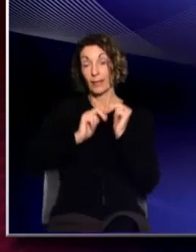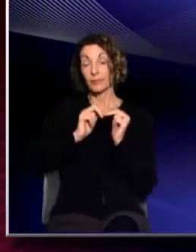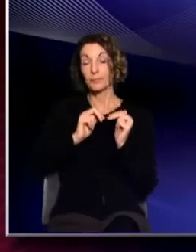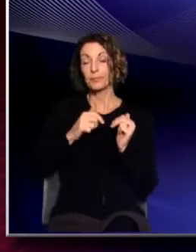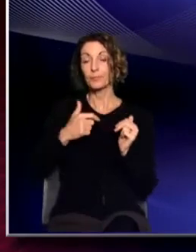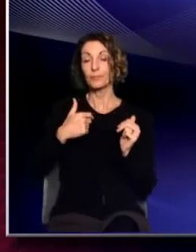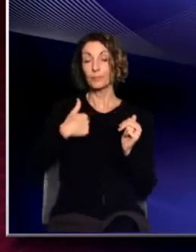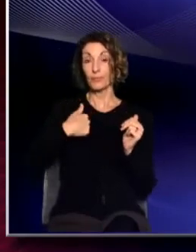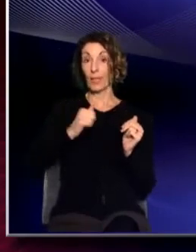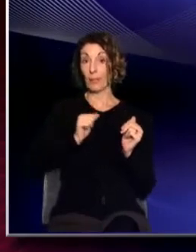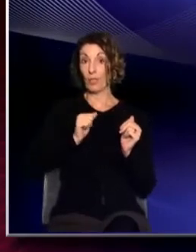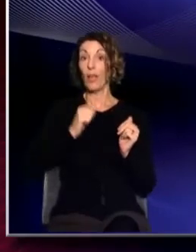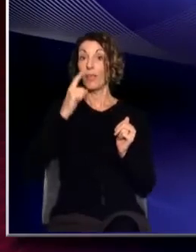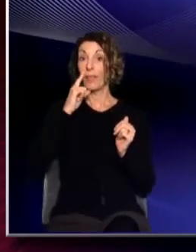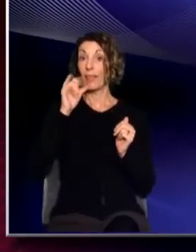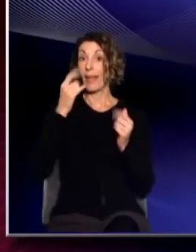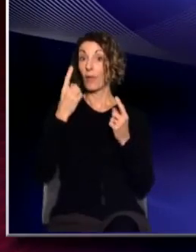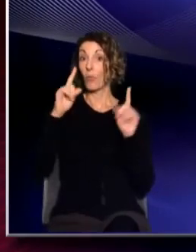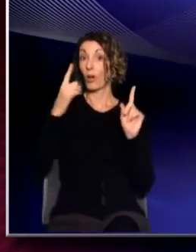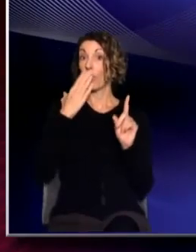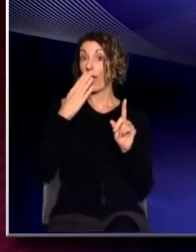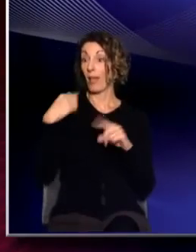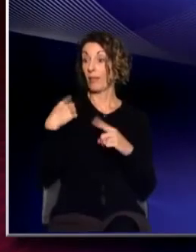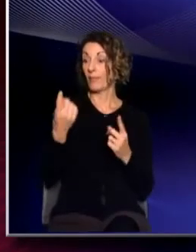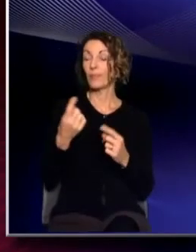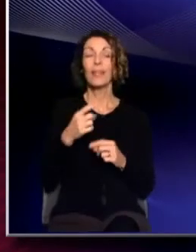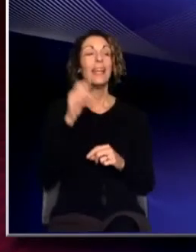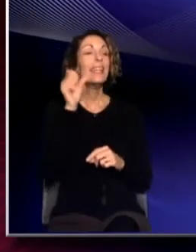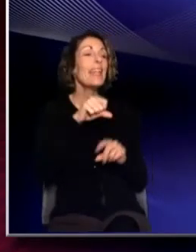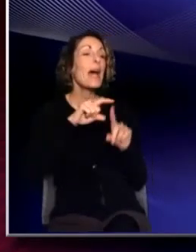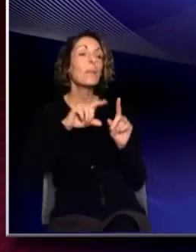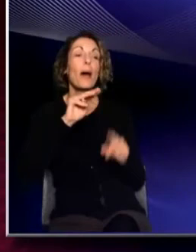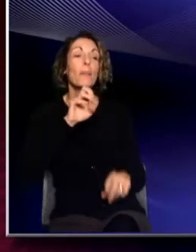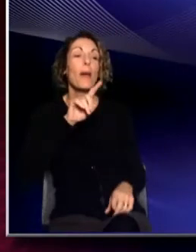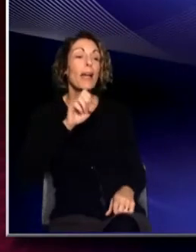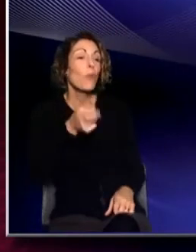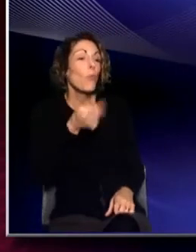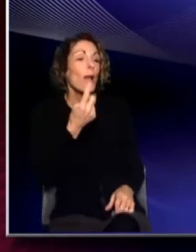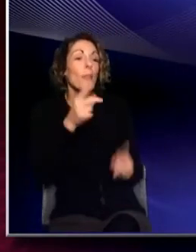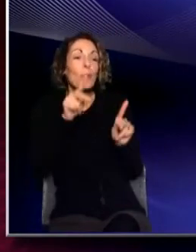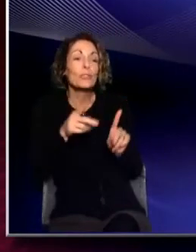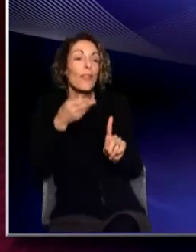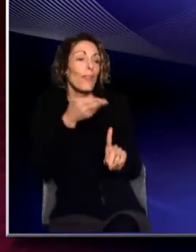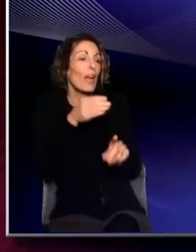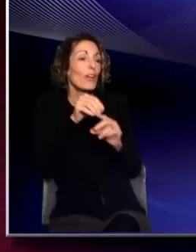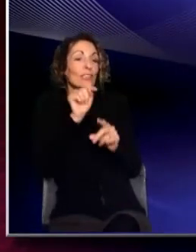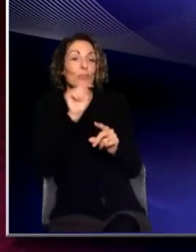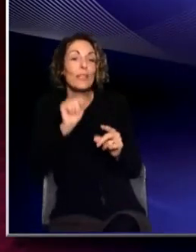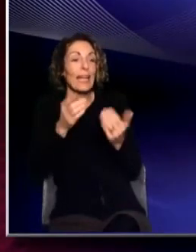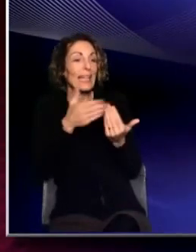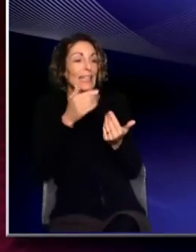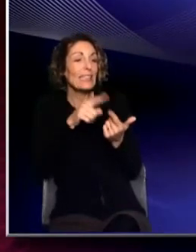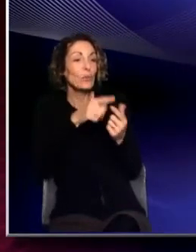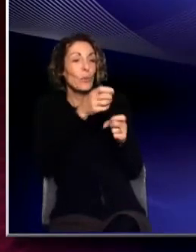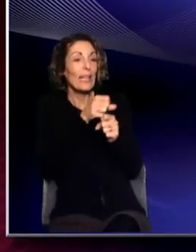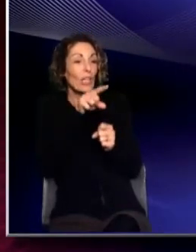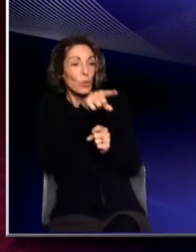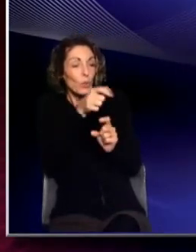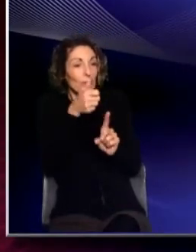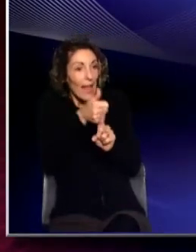I personally think it's worked pretty well. Yeah, but Mike, you're a party of one in Tucson. It's easy to get you together in one